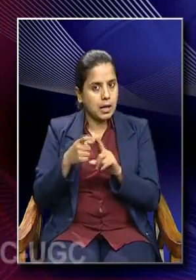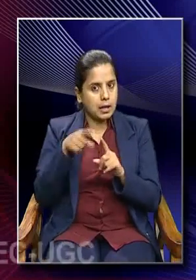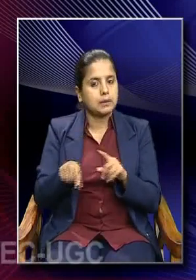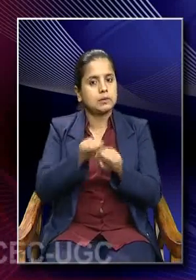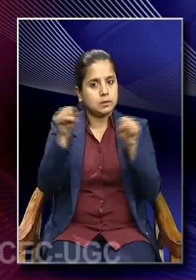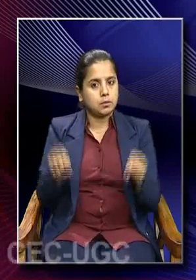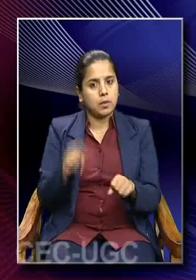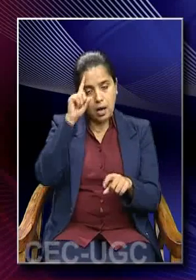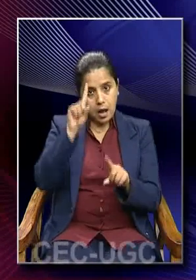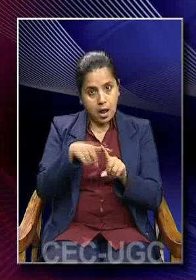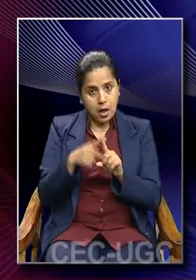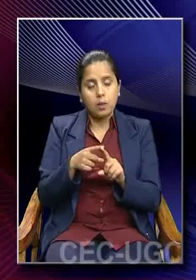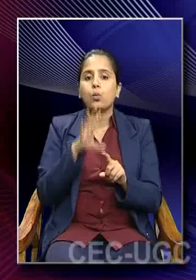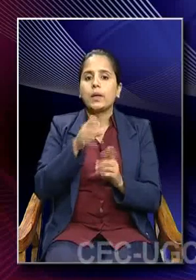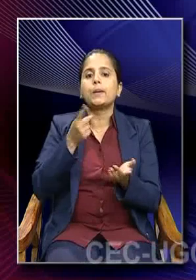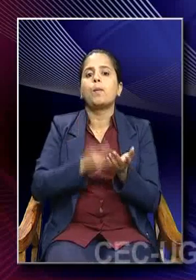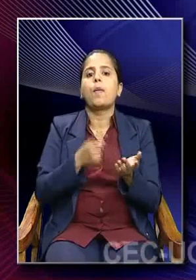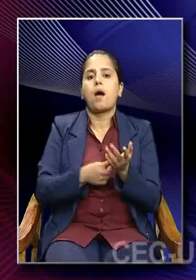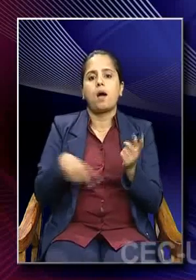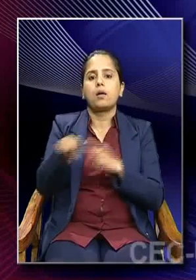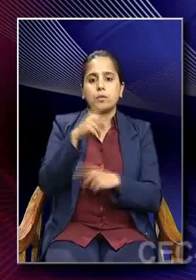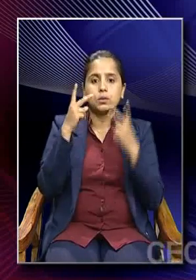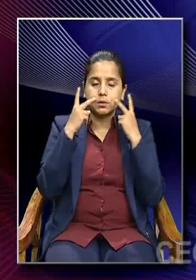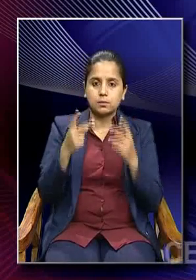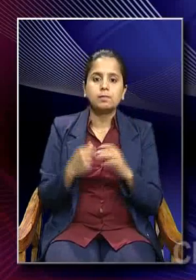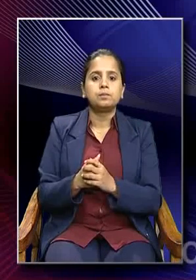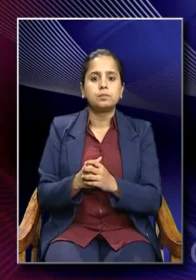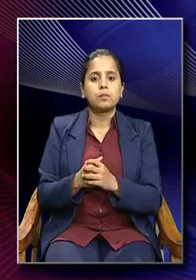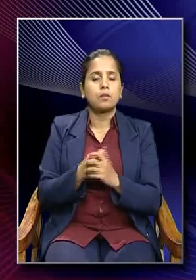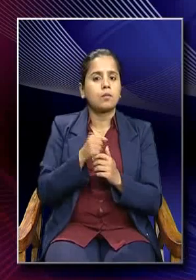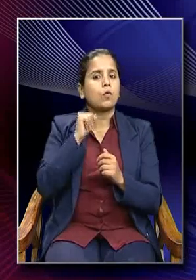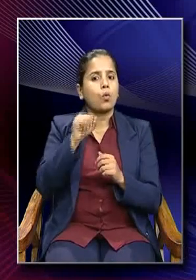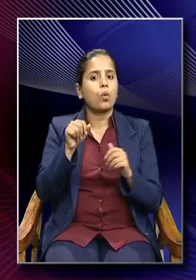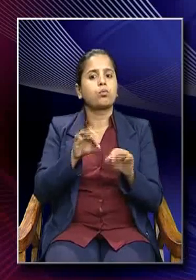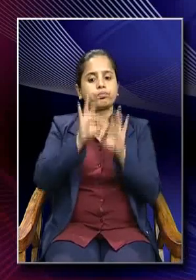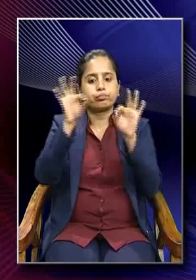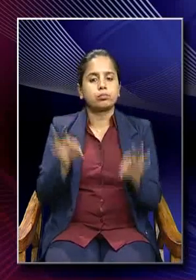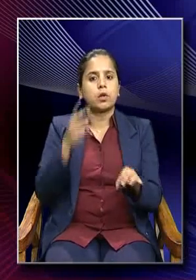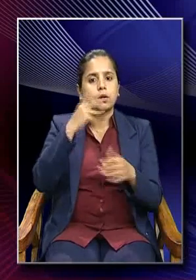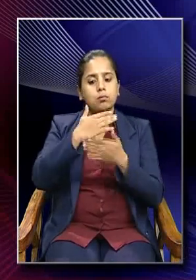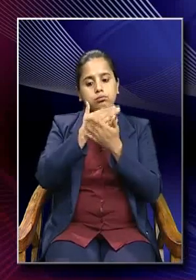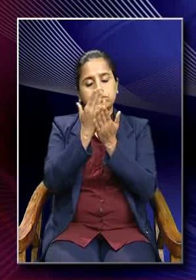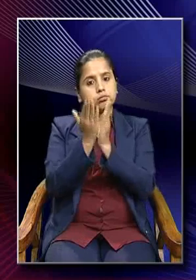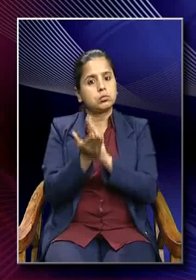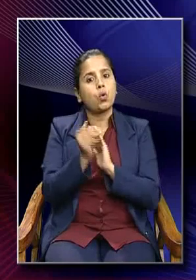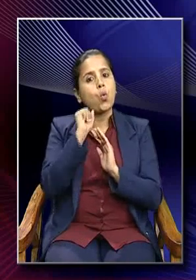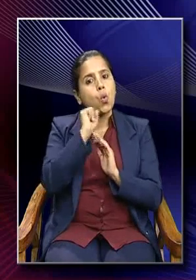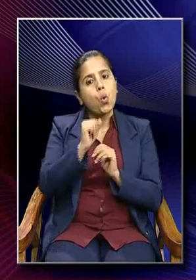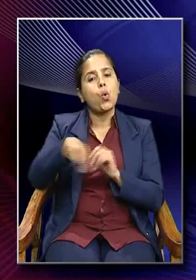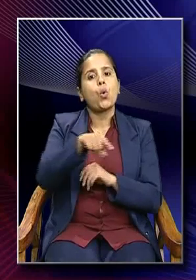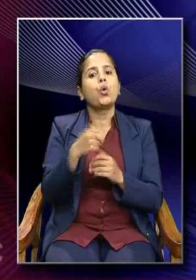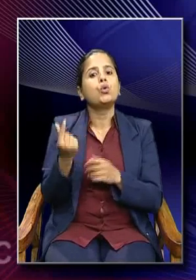then definitely the demand side. The pattern of the demand, the consumption pattern basically. So